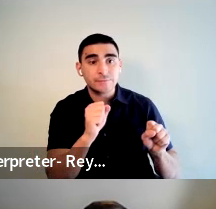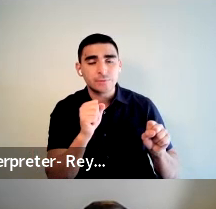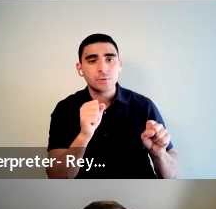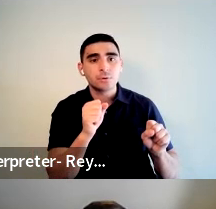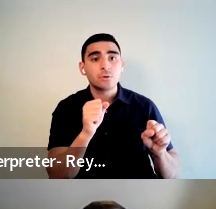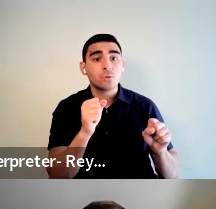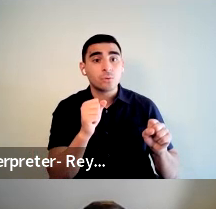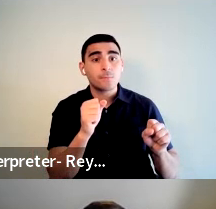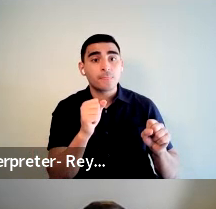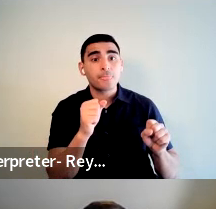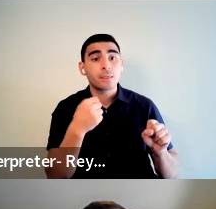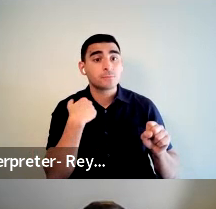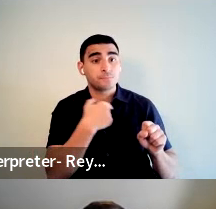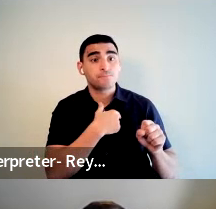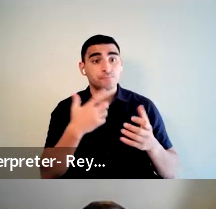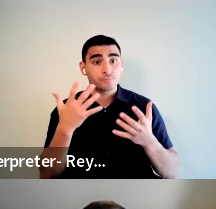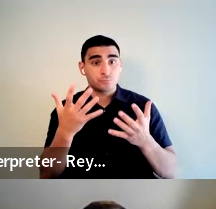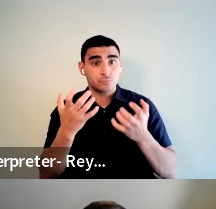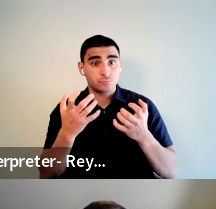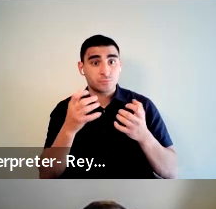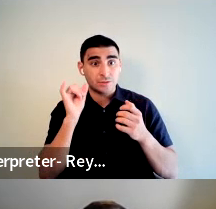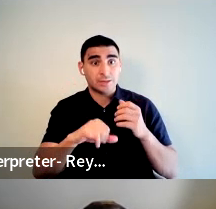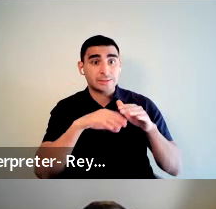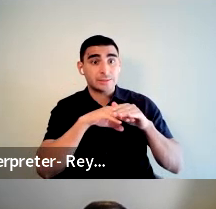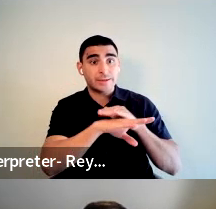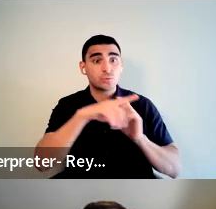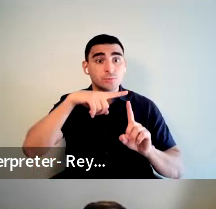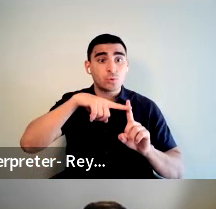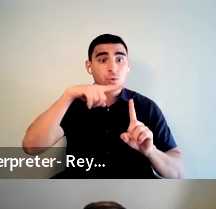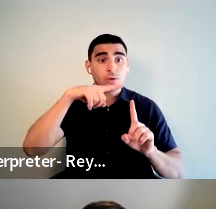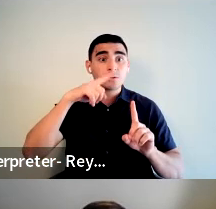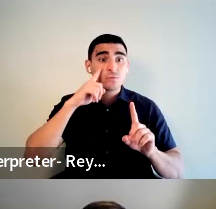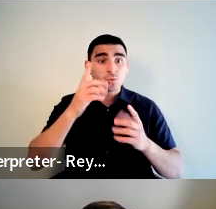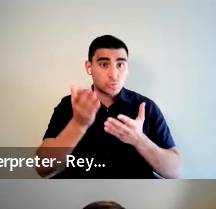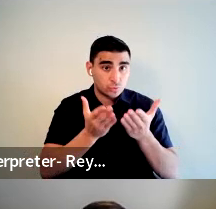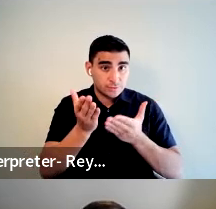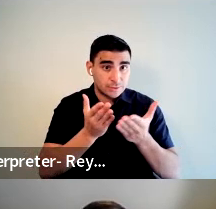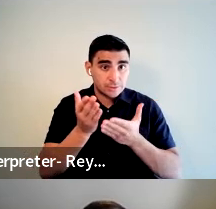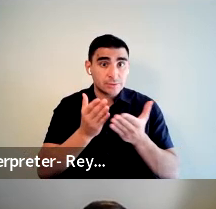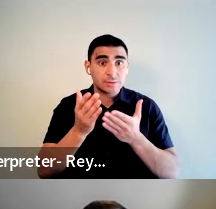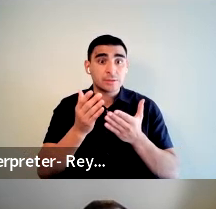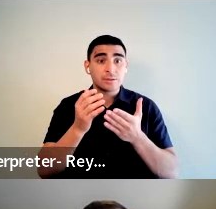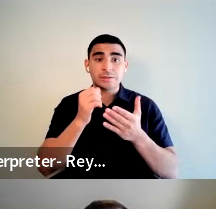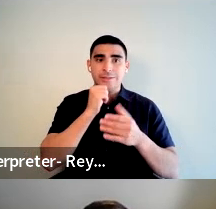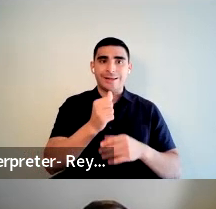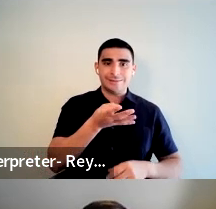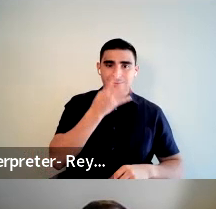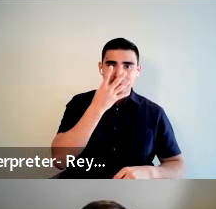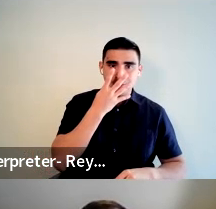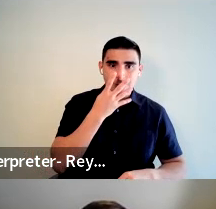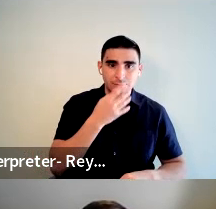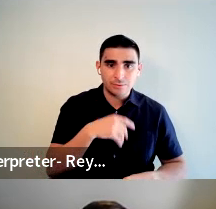other issues, we want to make sure that this could be an entry point into services as opposed to into the jail